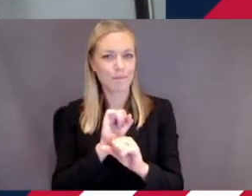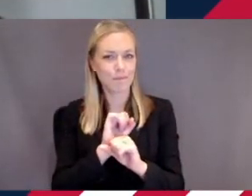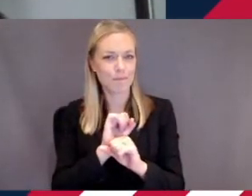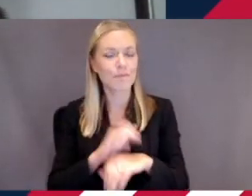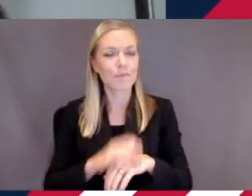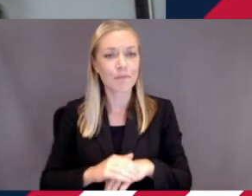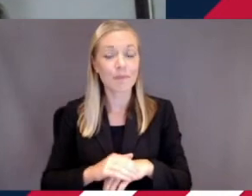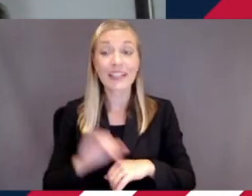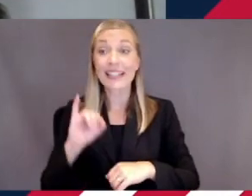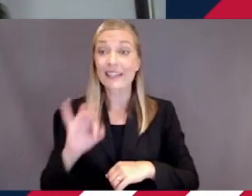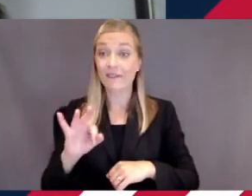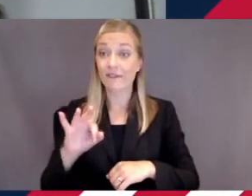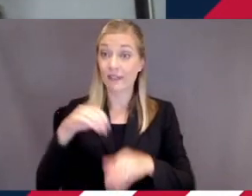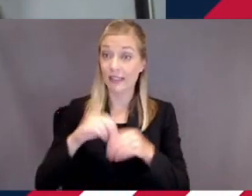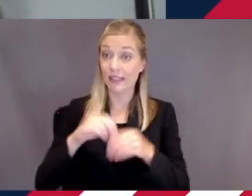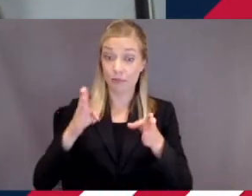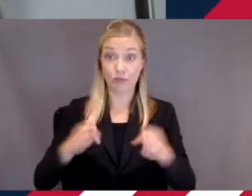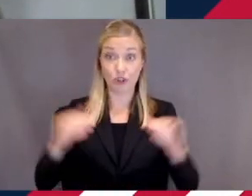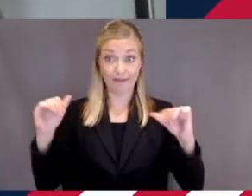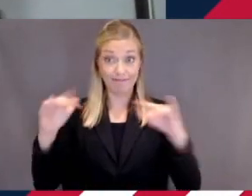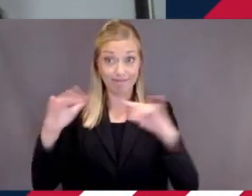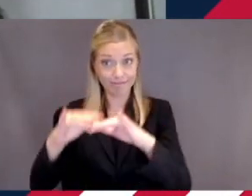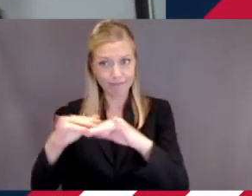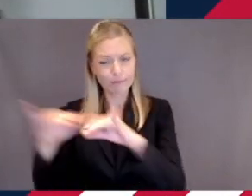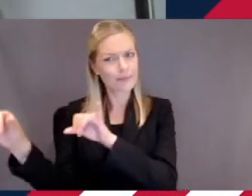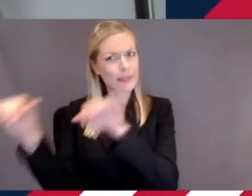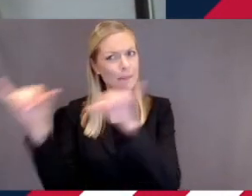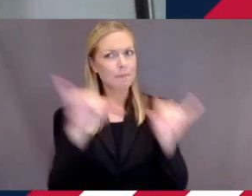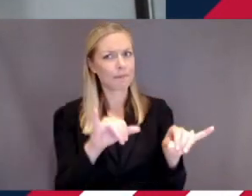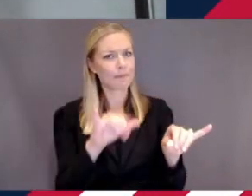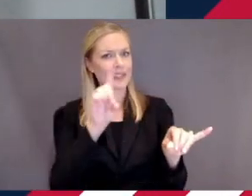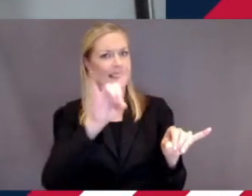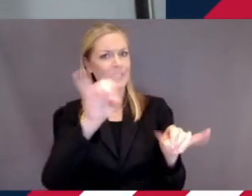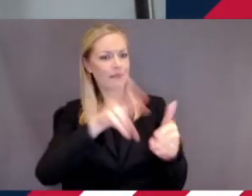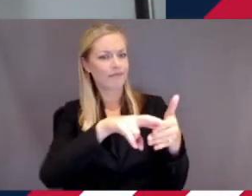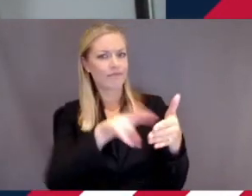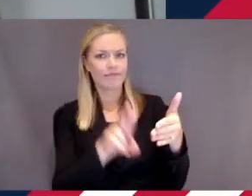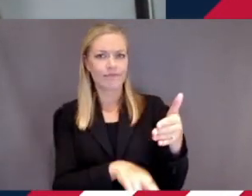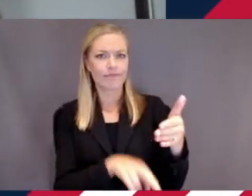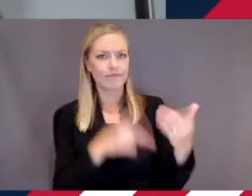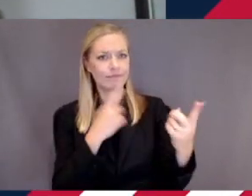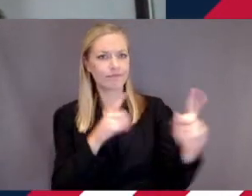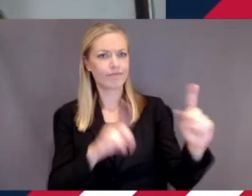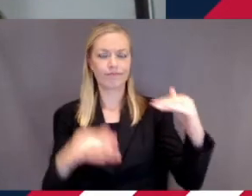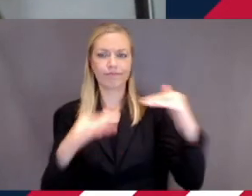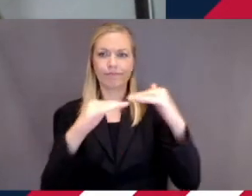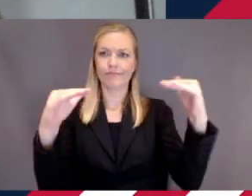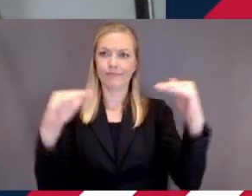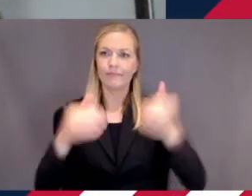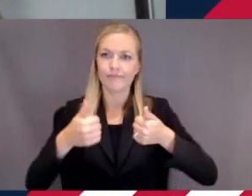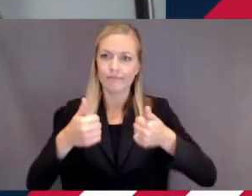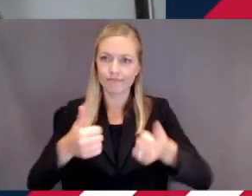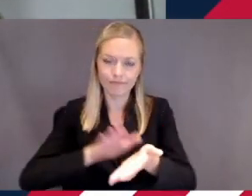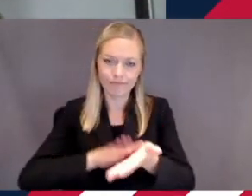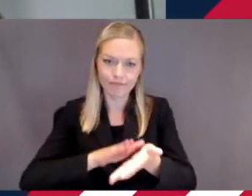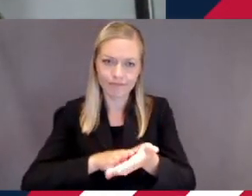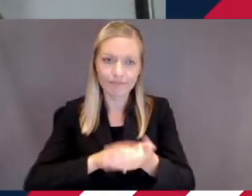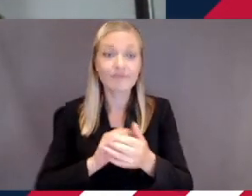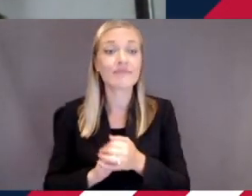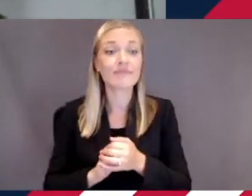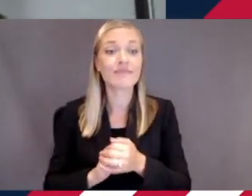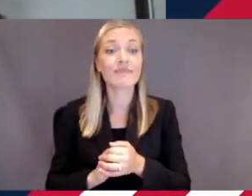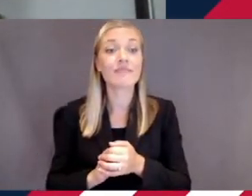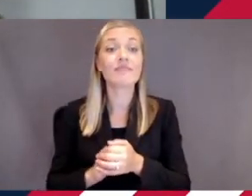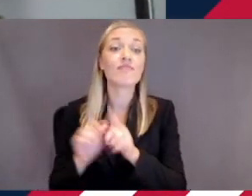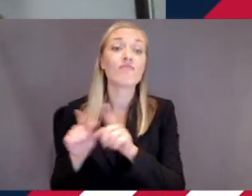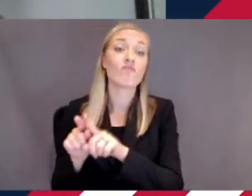person. We have also furthered the process, and I'm a former political science